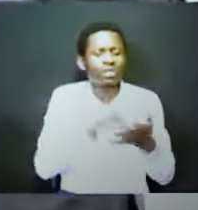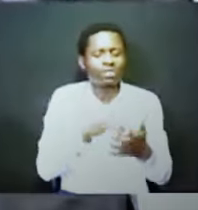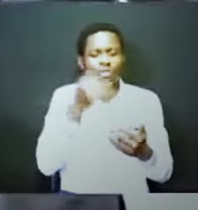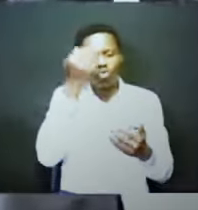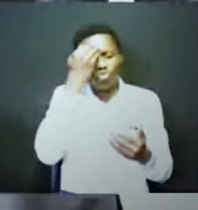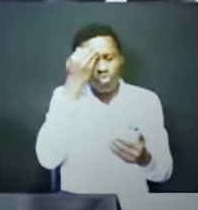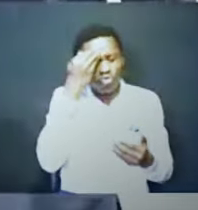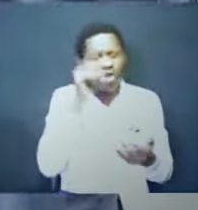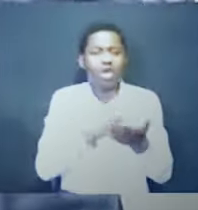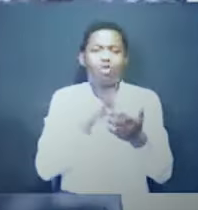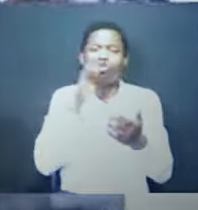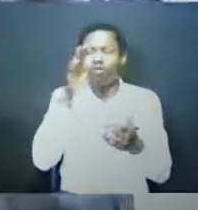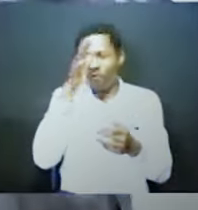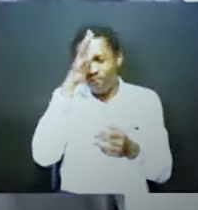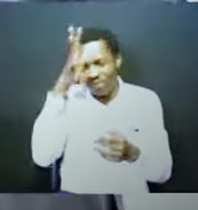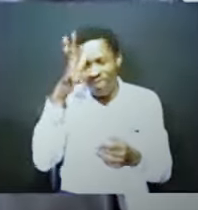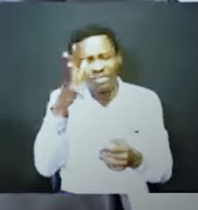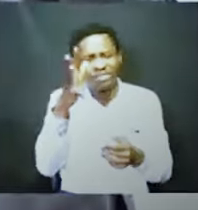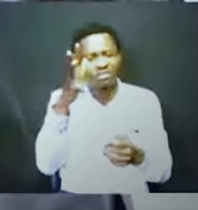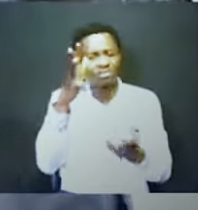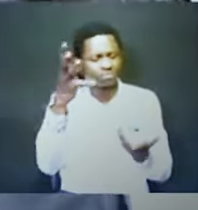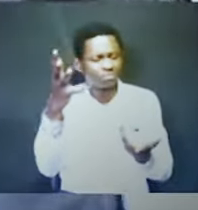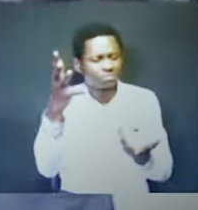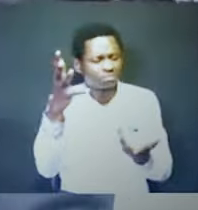that. See,